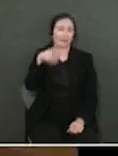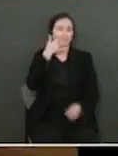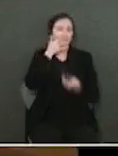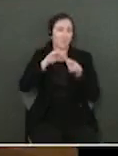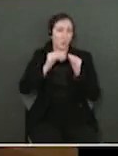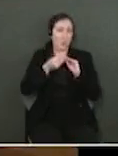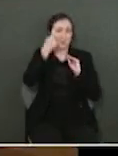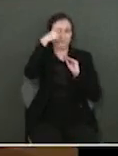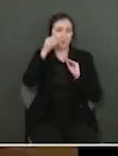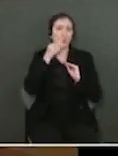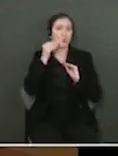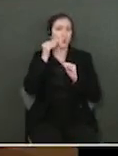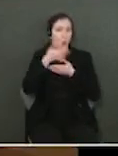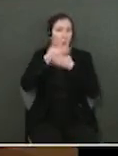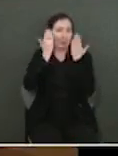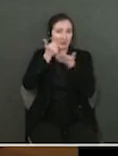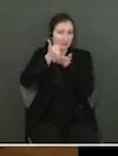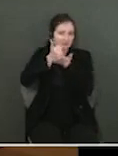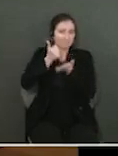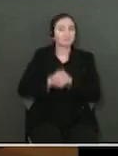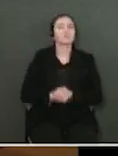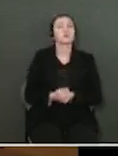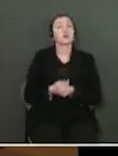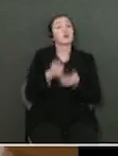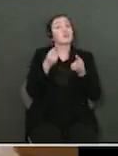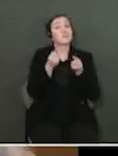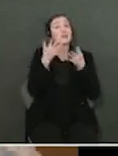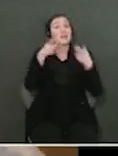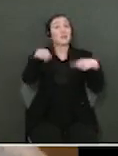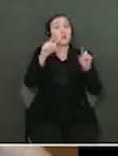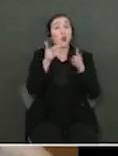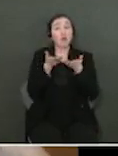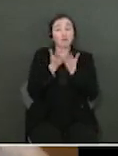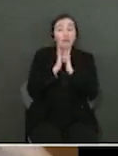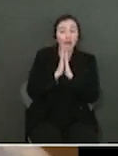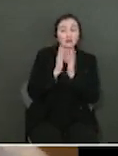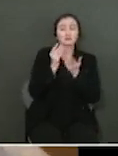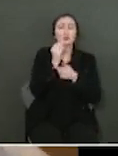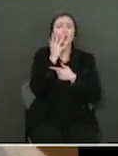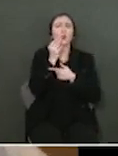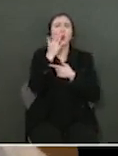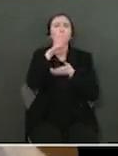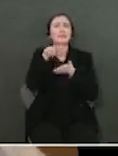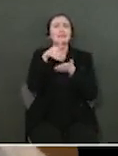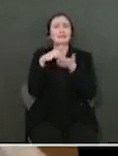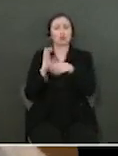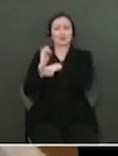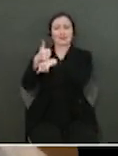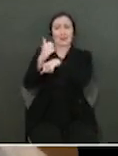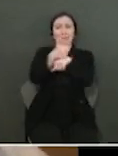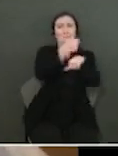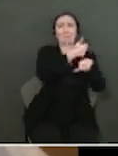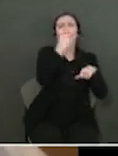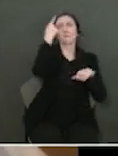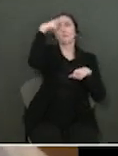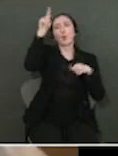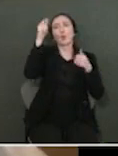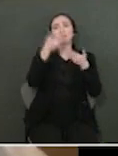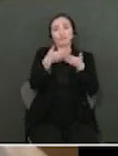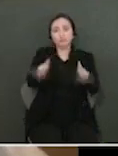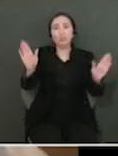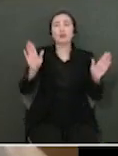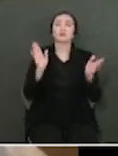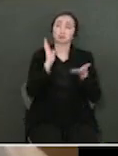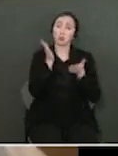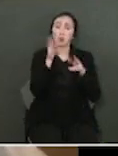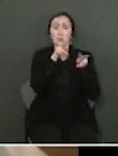Many of you have asked about warming centers for the general public, so we're going to continue to monitor this situation very closely. Should we see a need